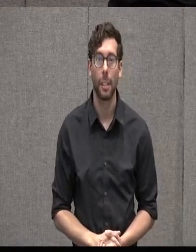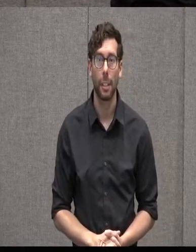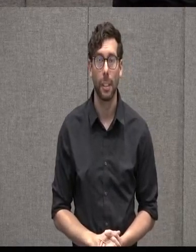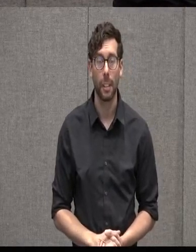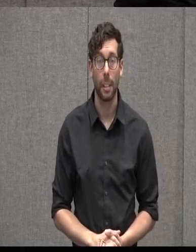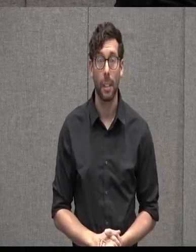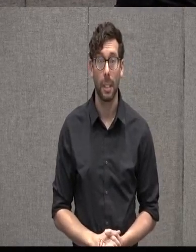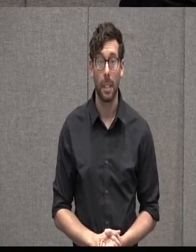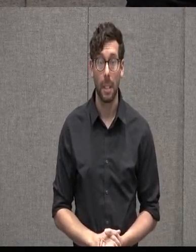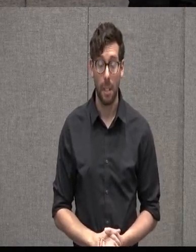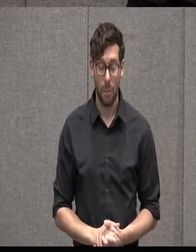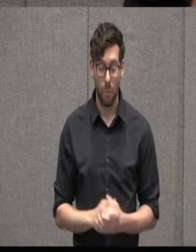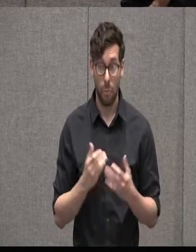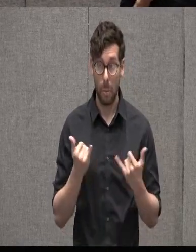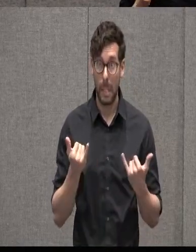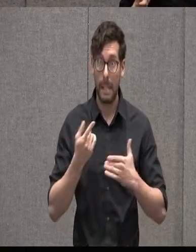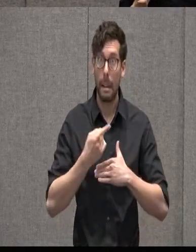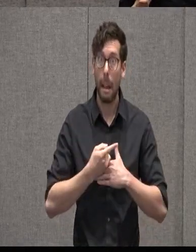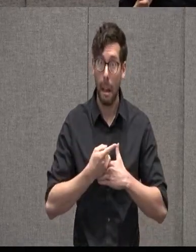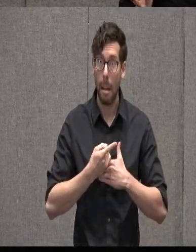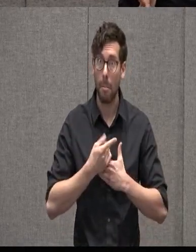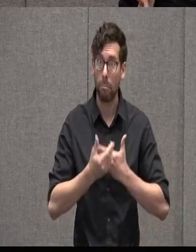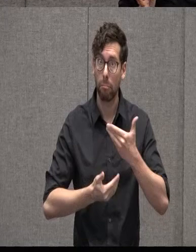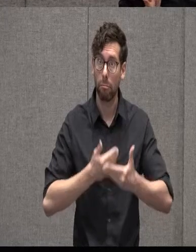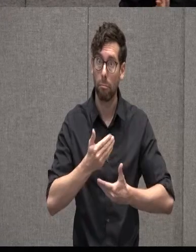And then a why question.